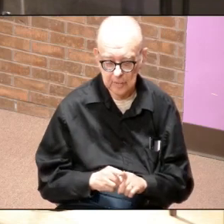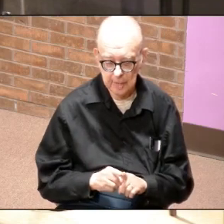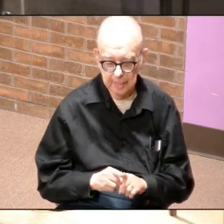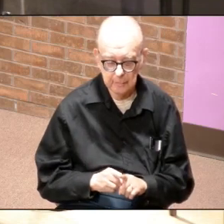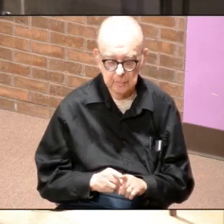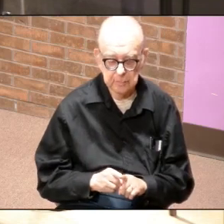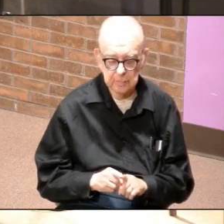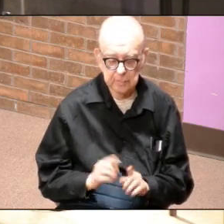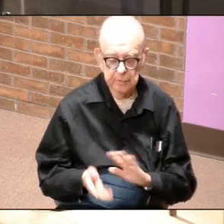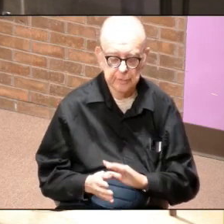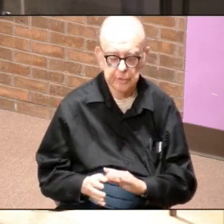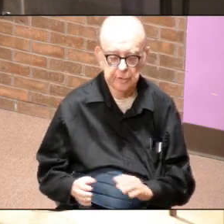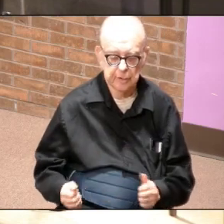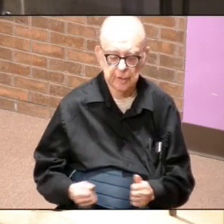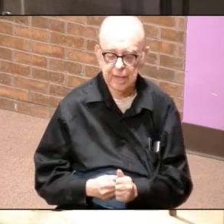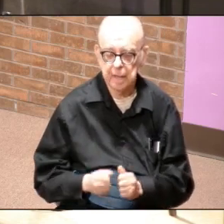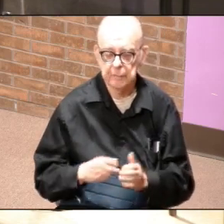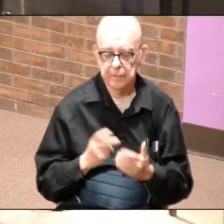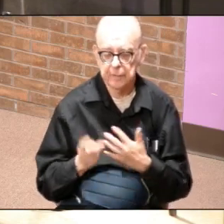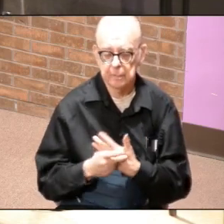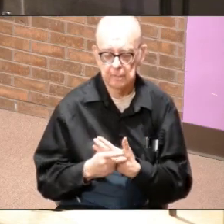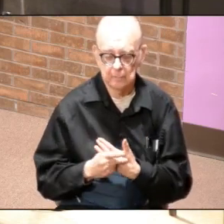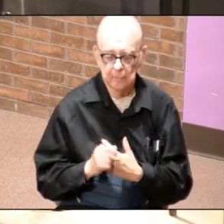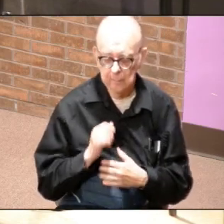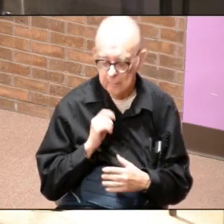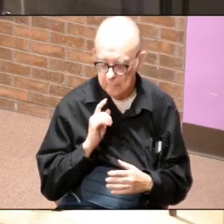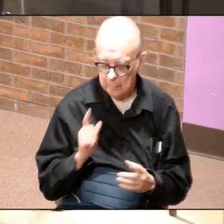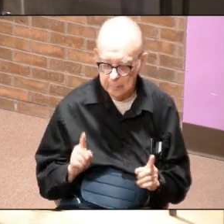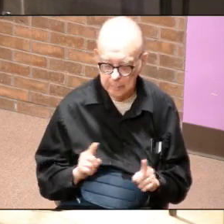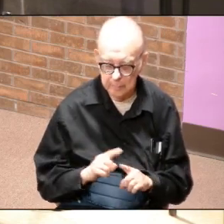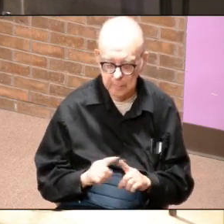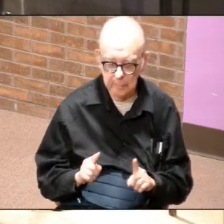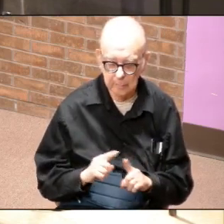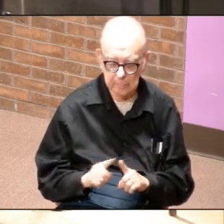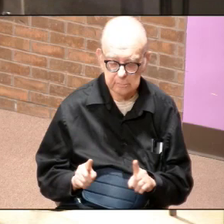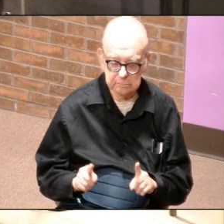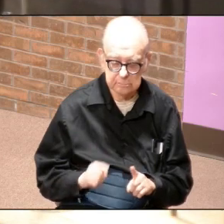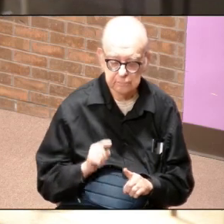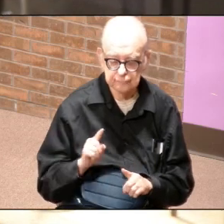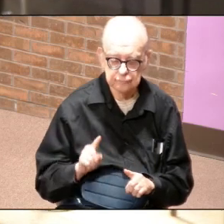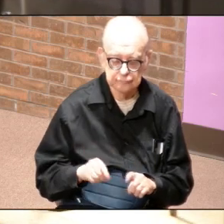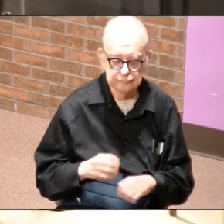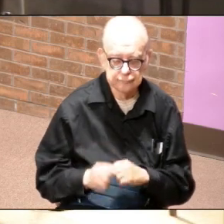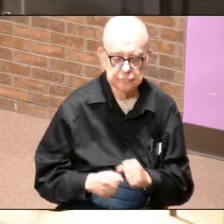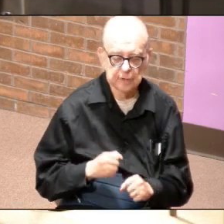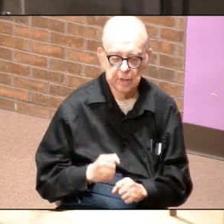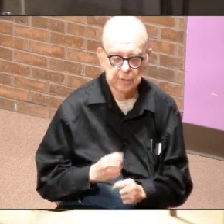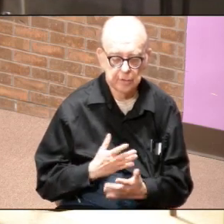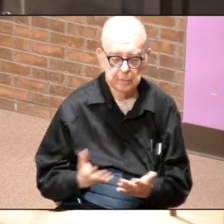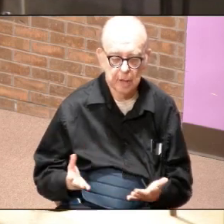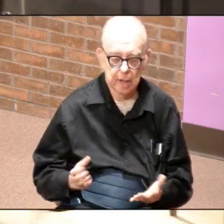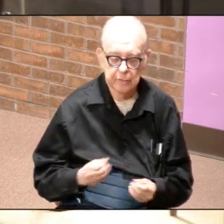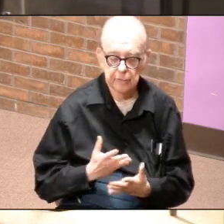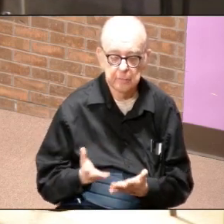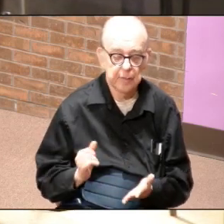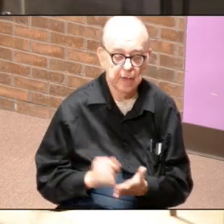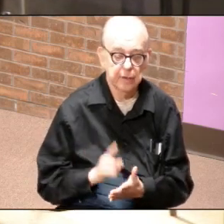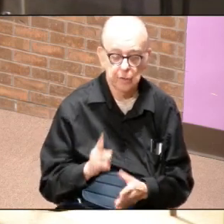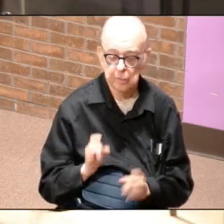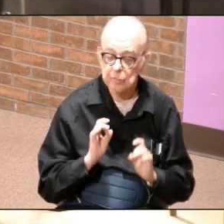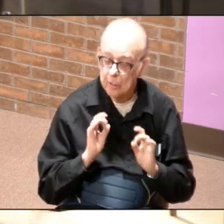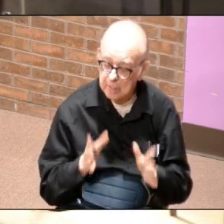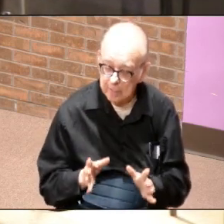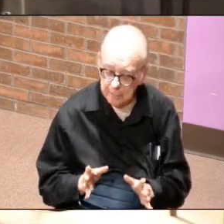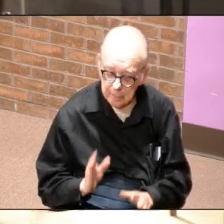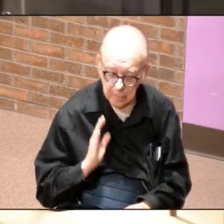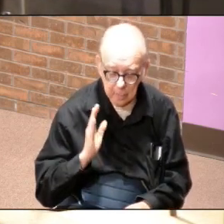this game show, but the difference is it's not just a year's supply of something you don't like. It